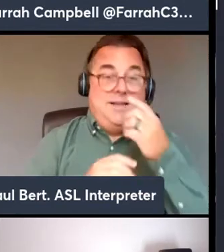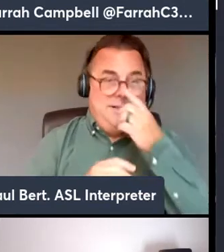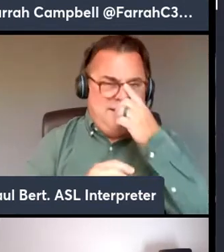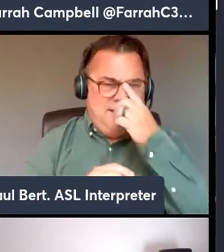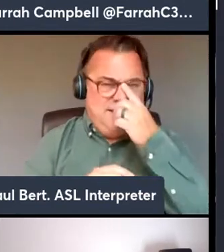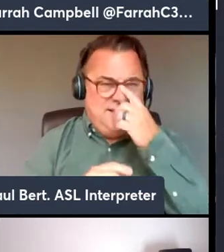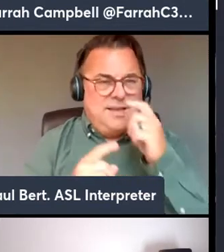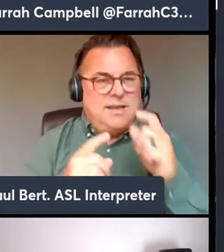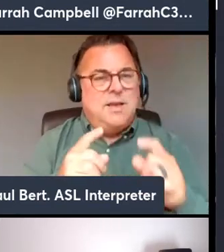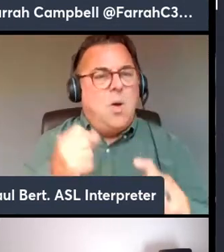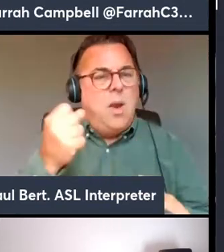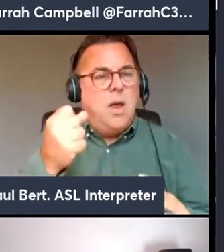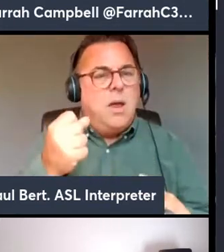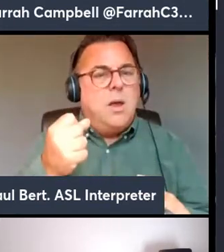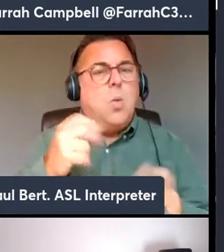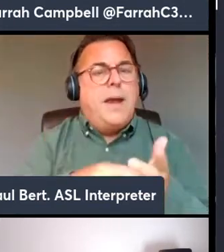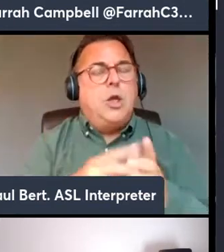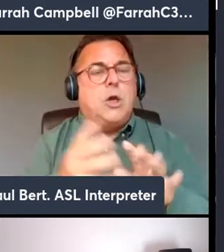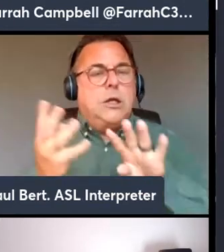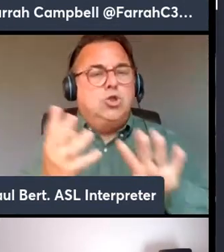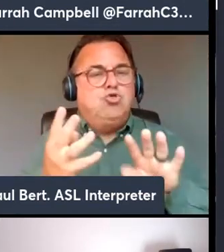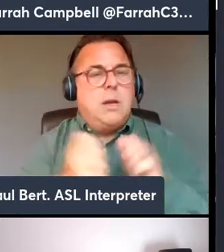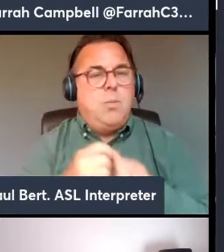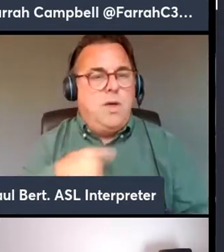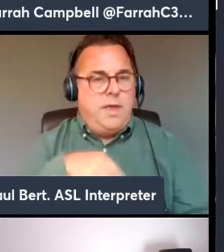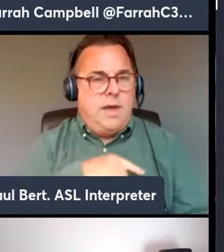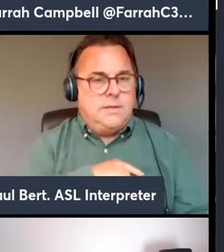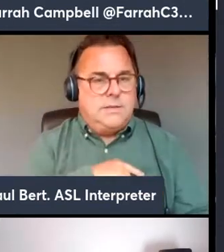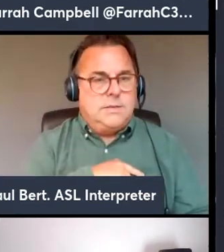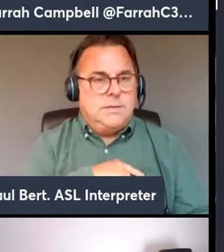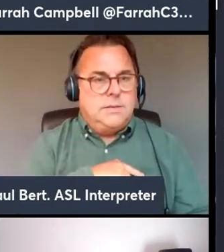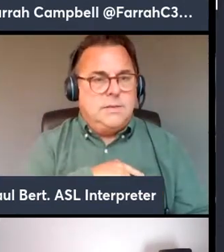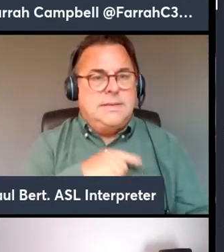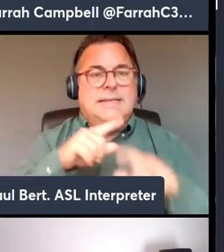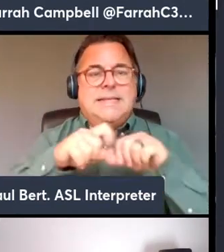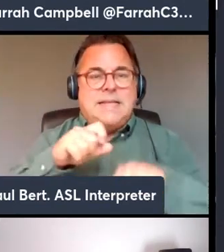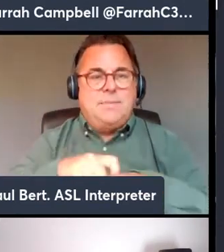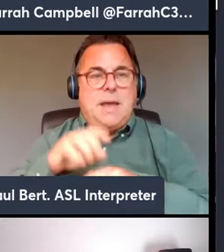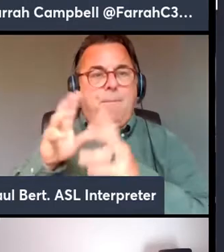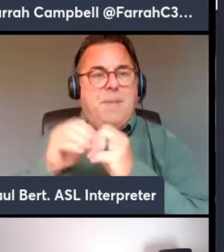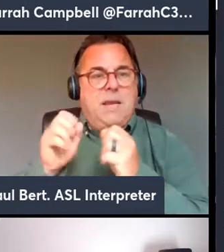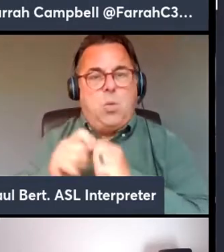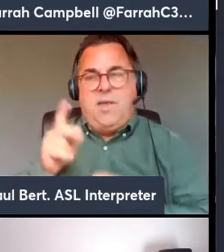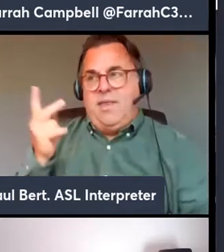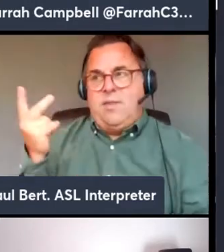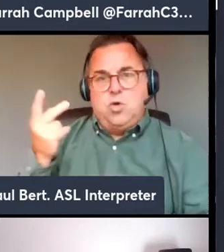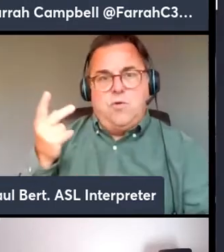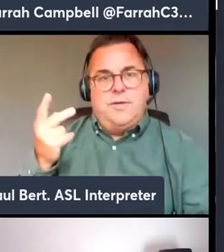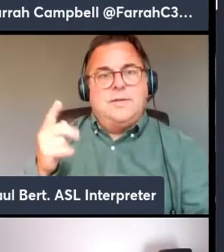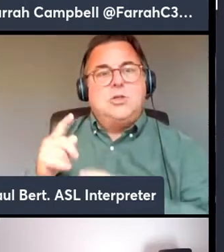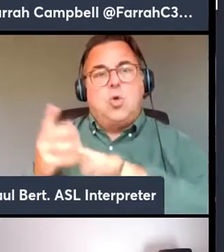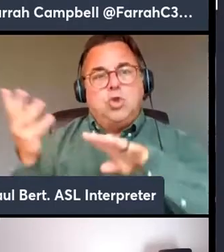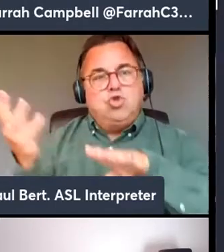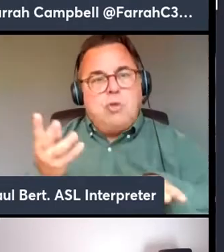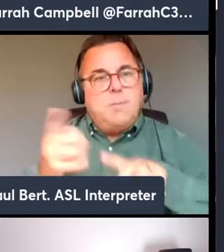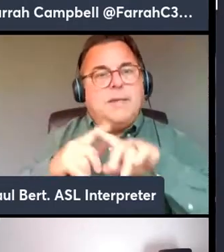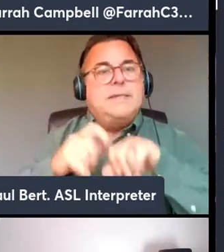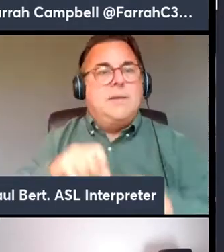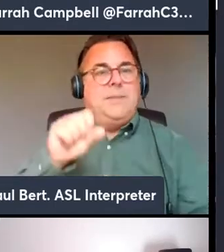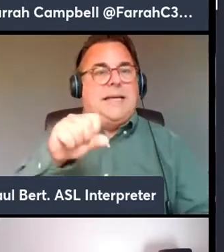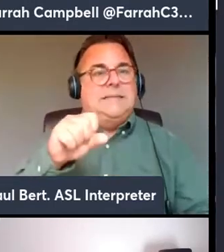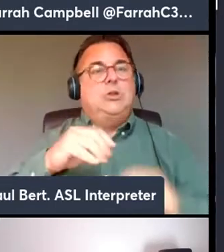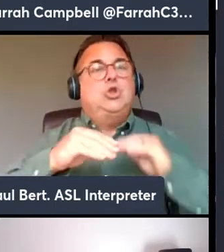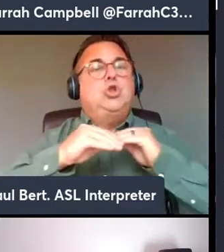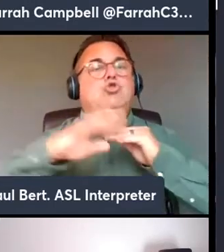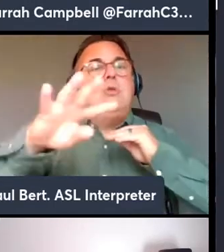This is a bit meta now. Hang on. You're on a stream with us. Yep. You're simultaneously in a meeting with Joe and streaming that meeting. Streaming that meeting out